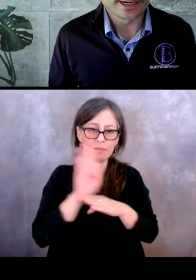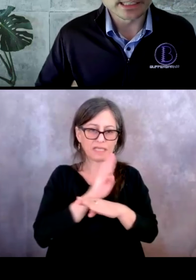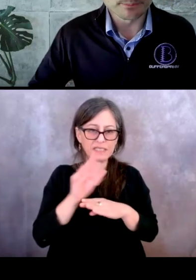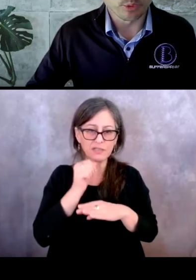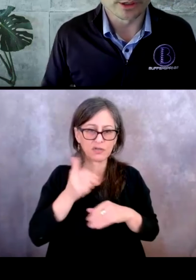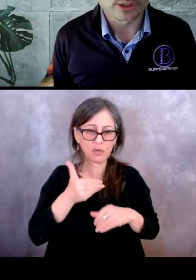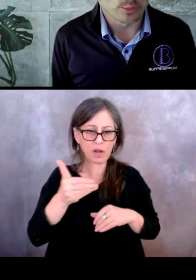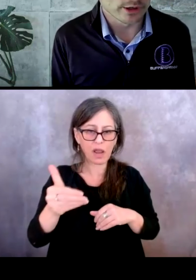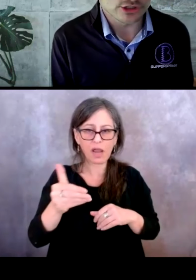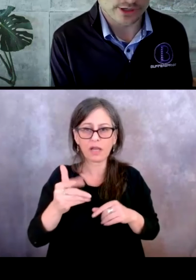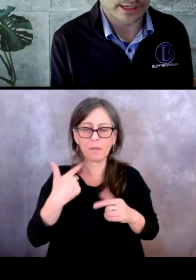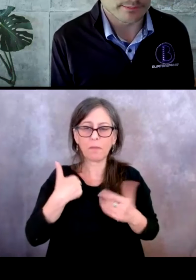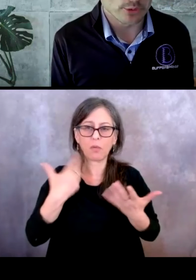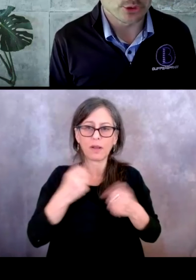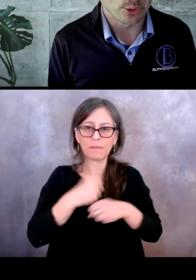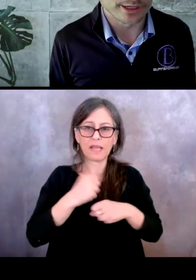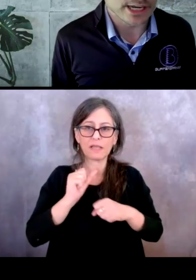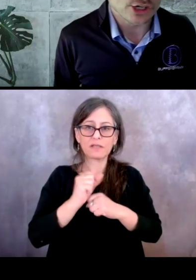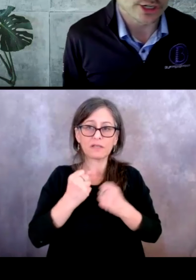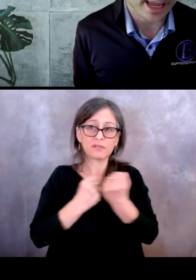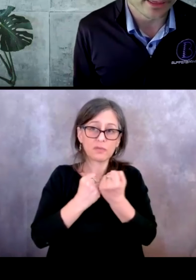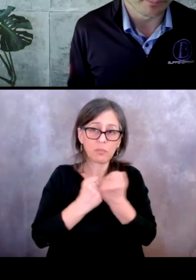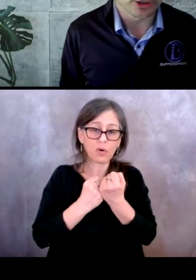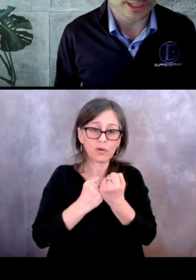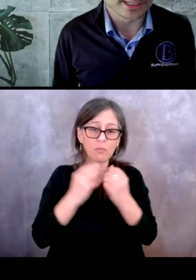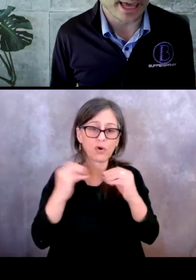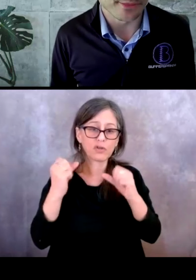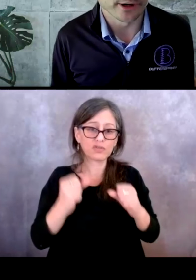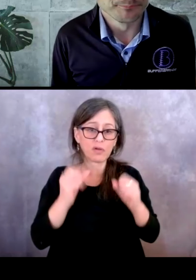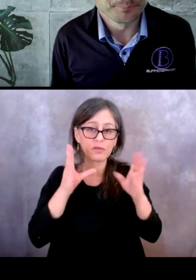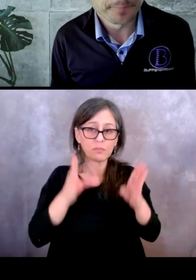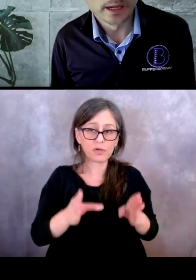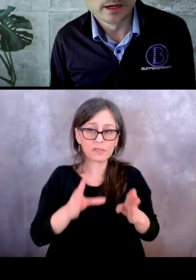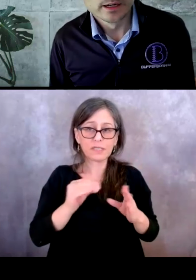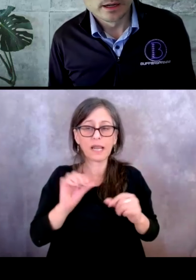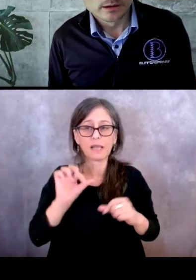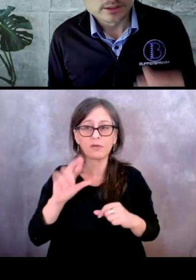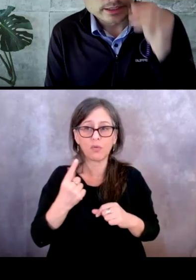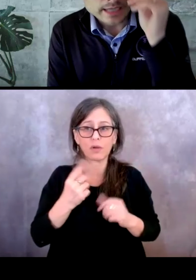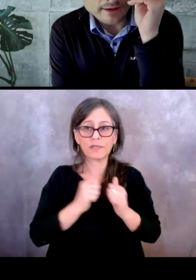and creating support so we're strengthening both the organization and the person together.